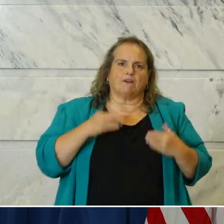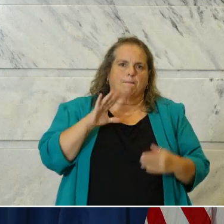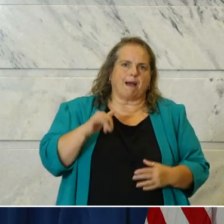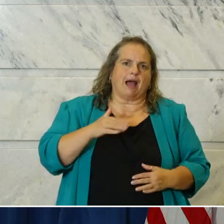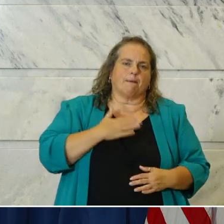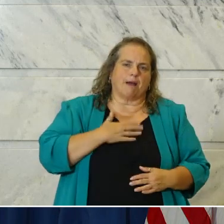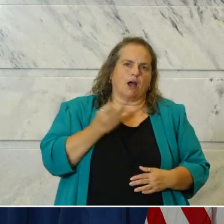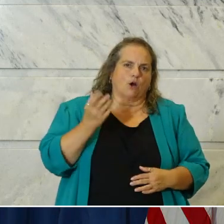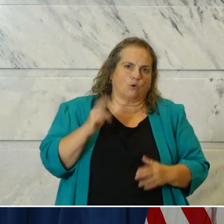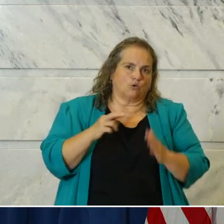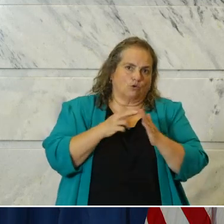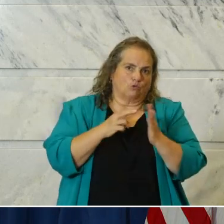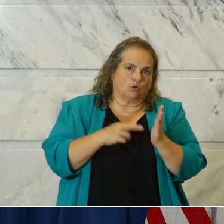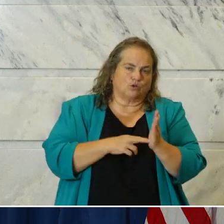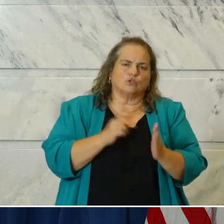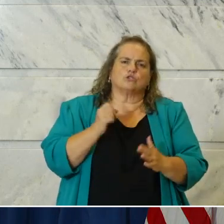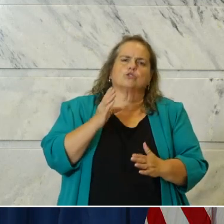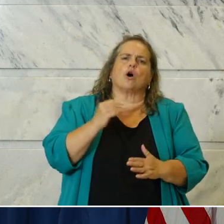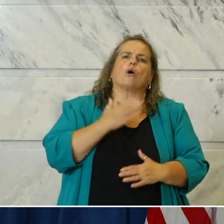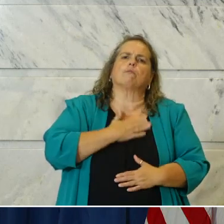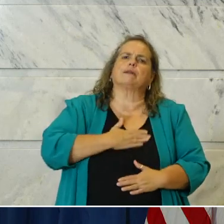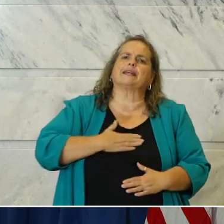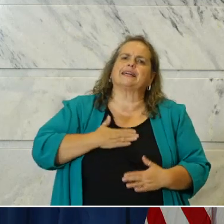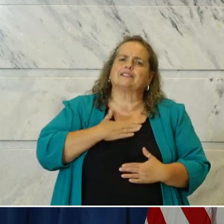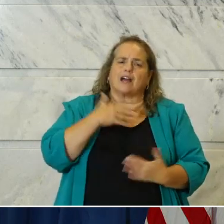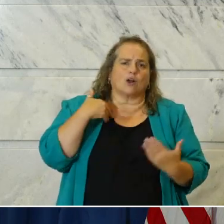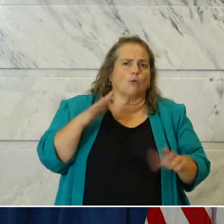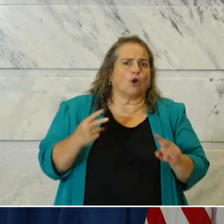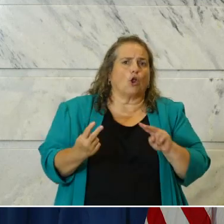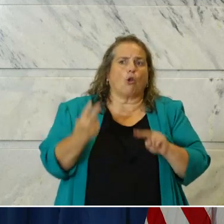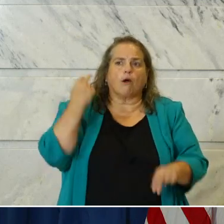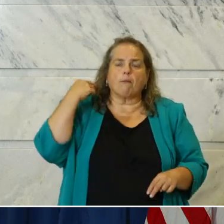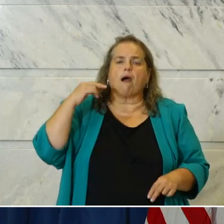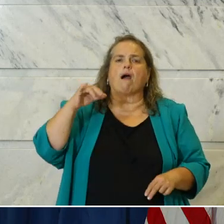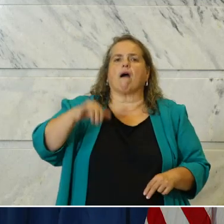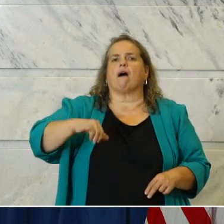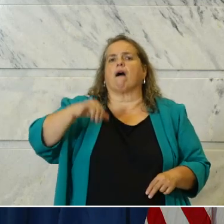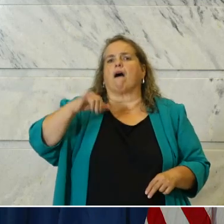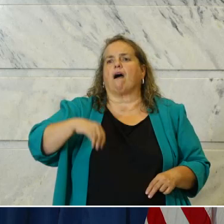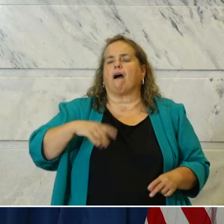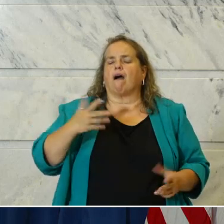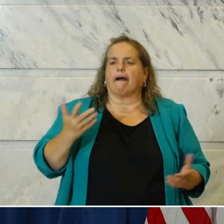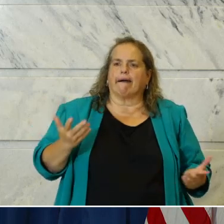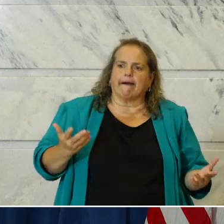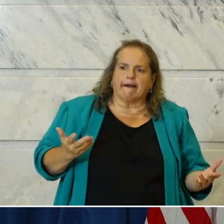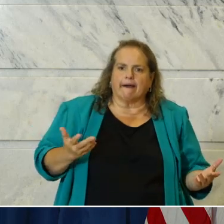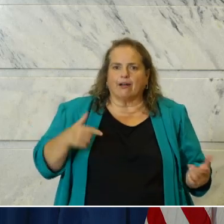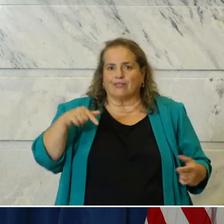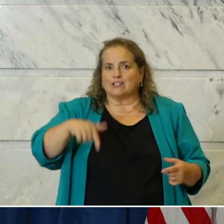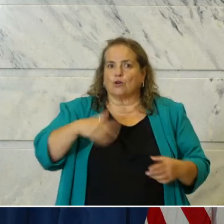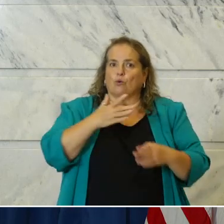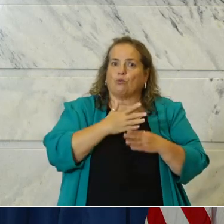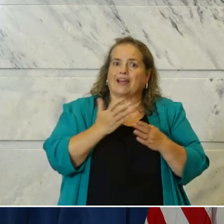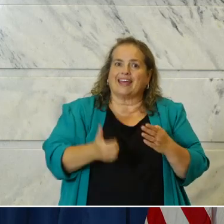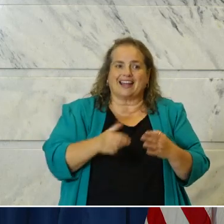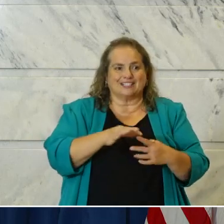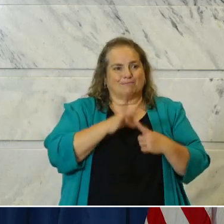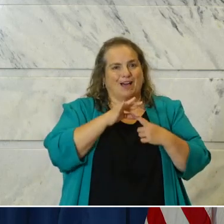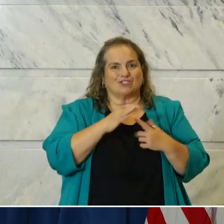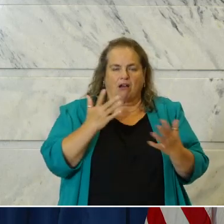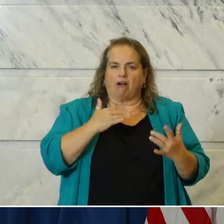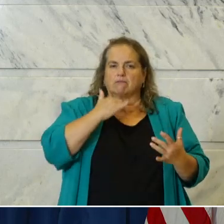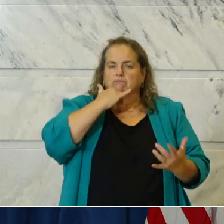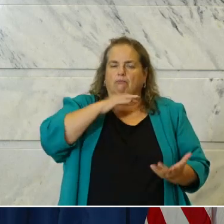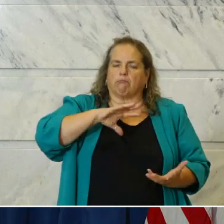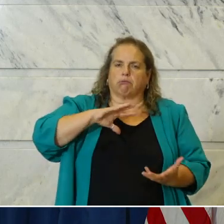So please, let's not look back and say something as special as what this weekend can be